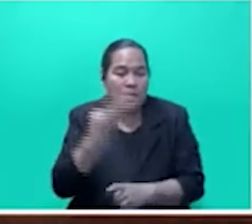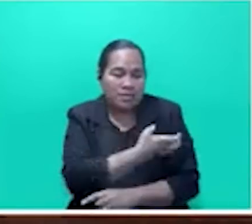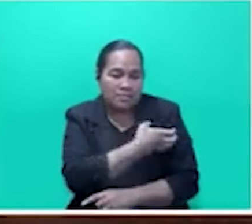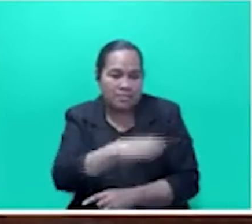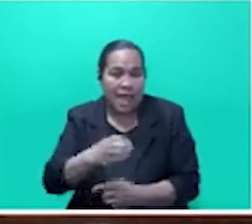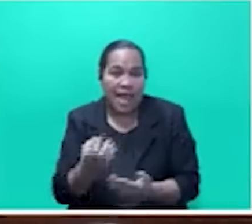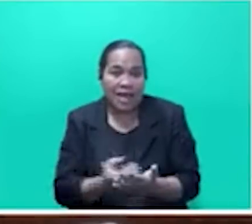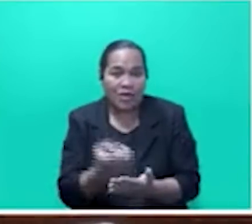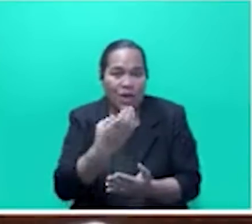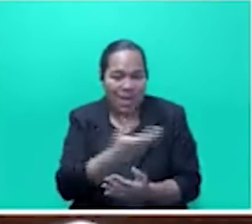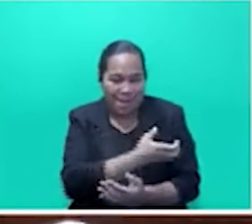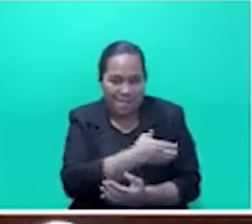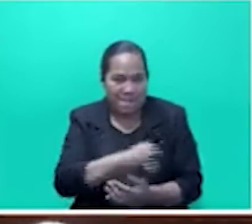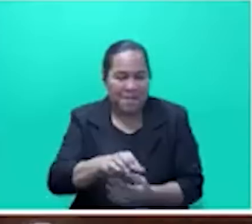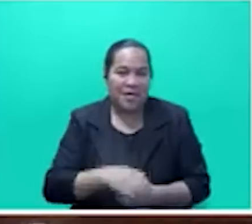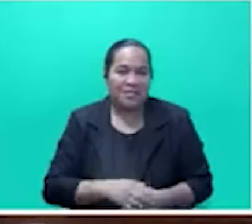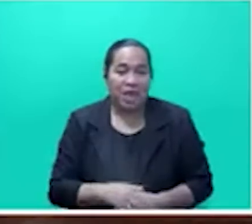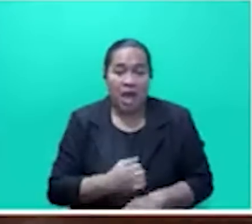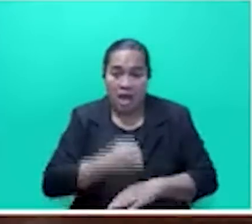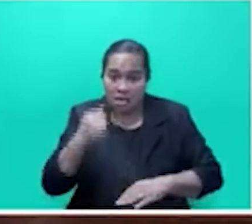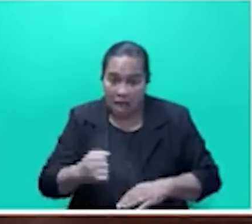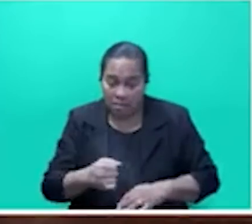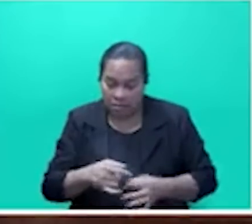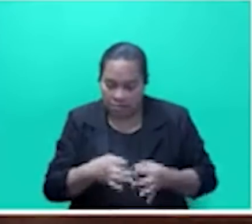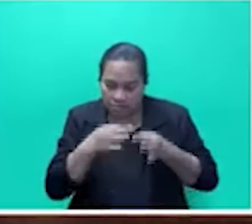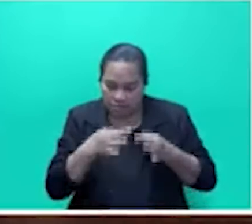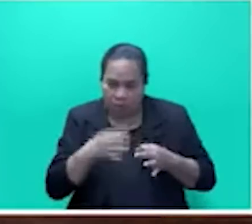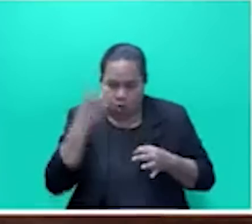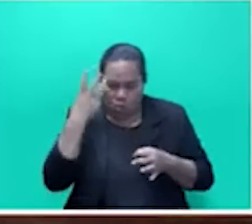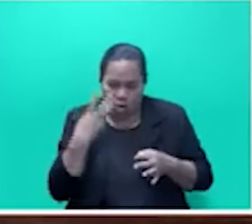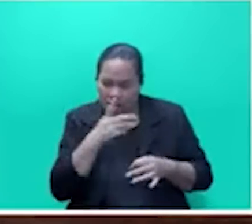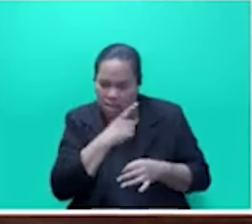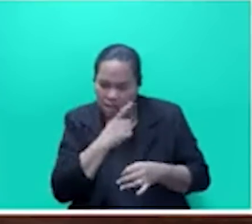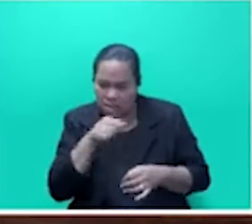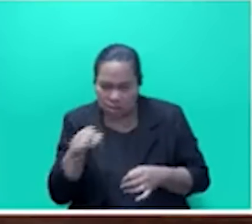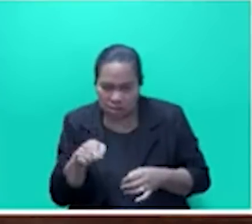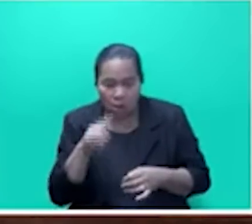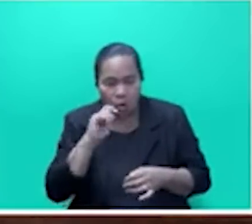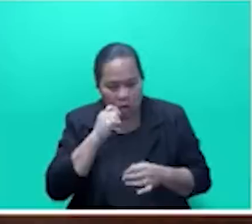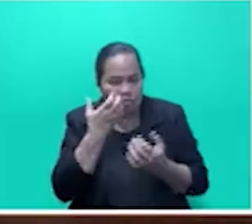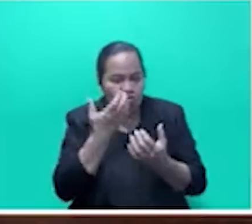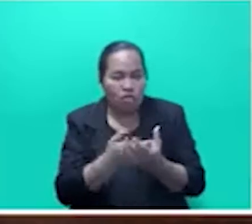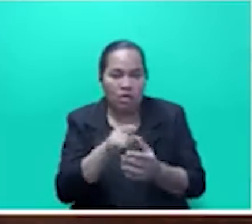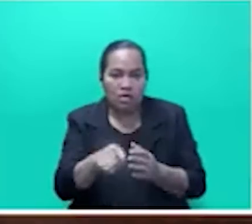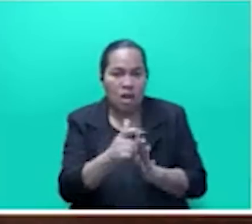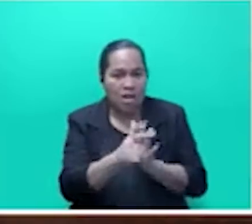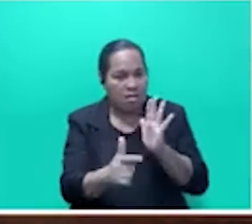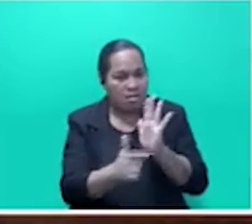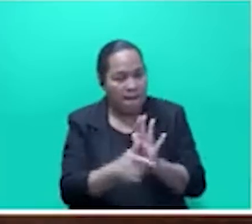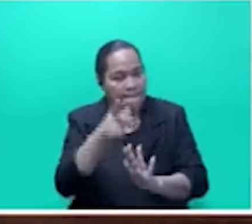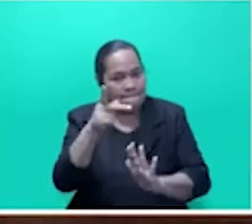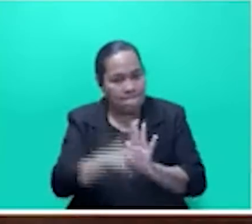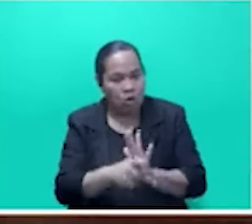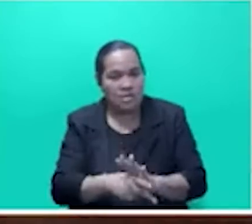empowerment. The government is determined that the needs and interests of women and girls will be reflected in the legislation, policies, and the